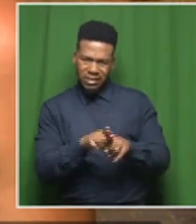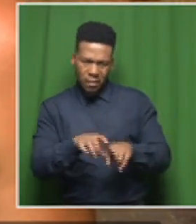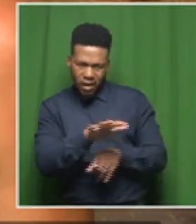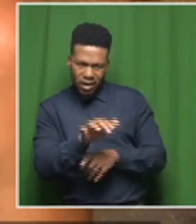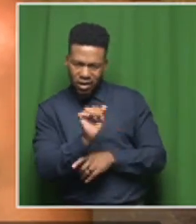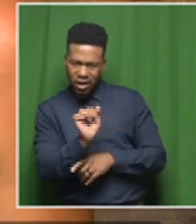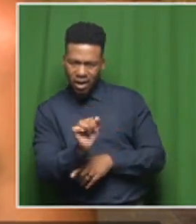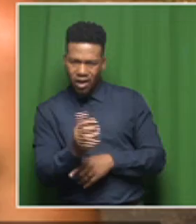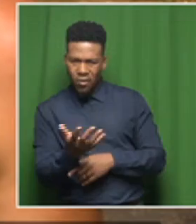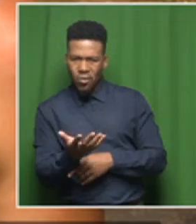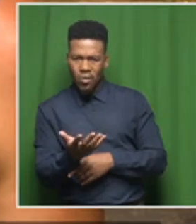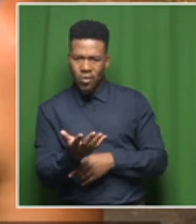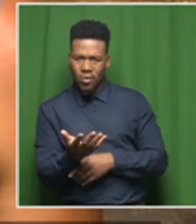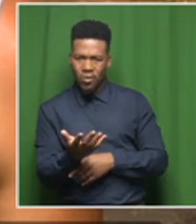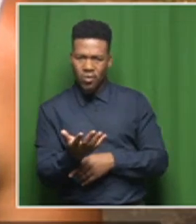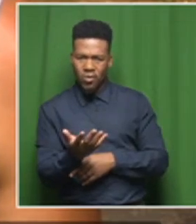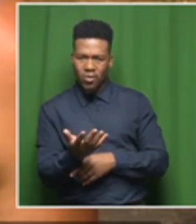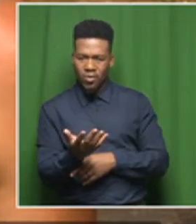sells